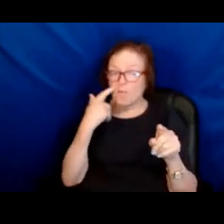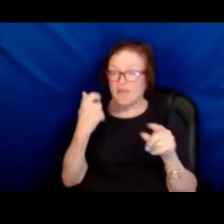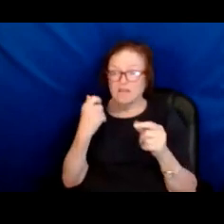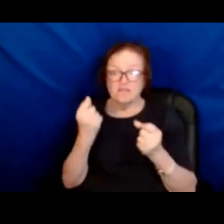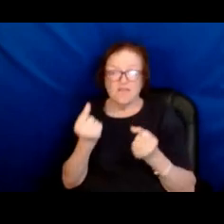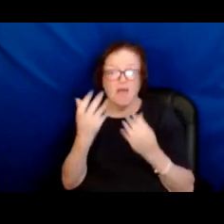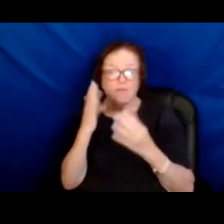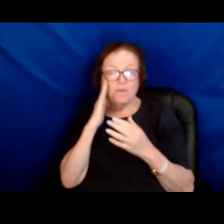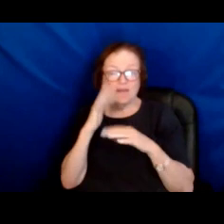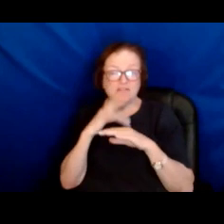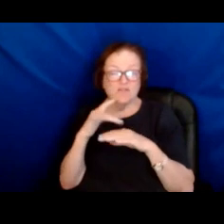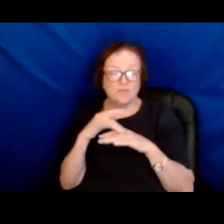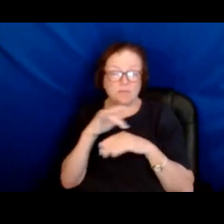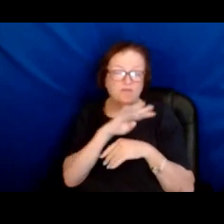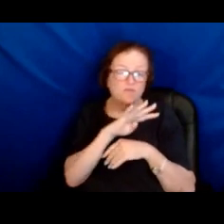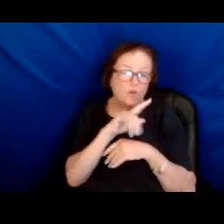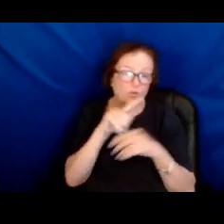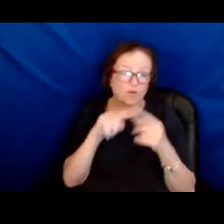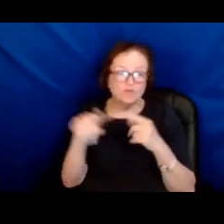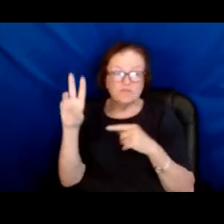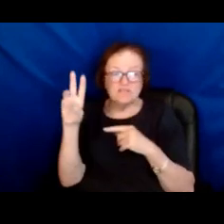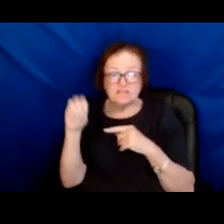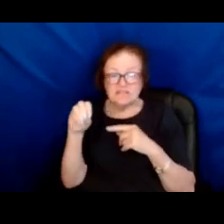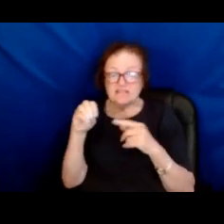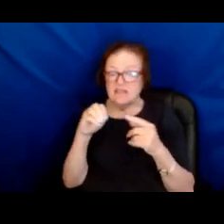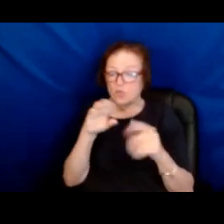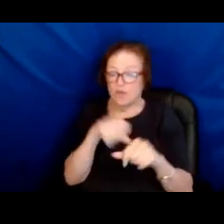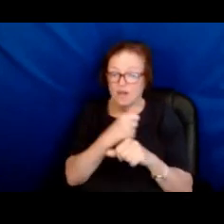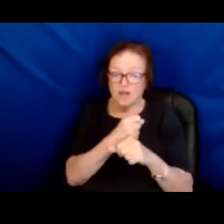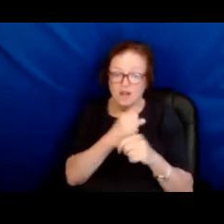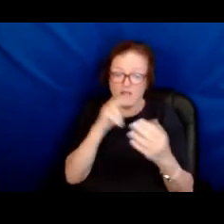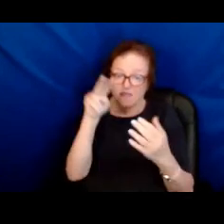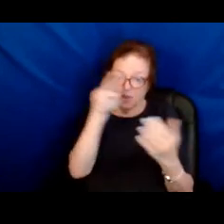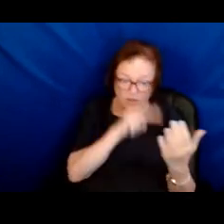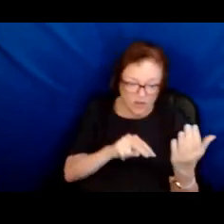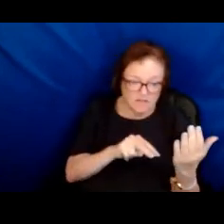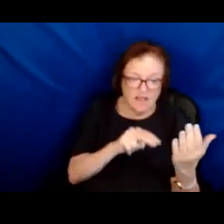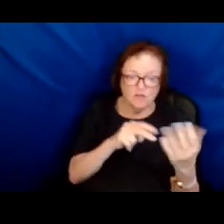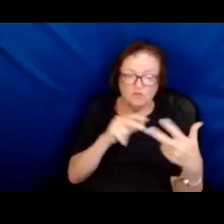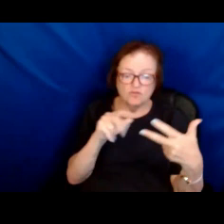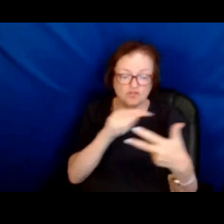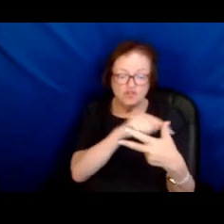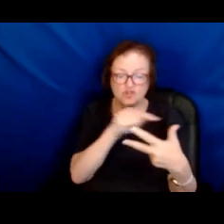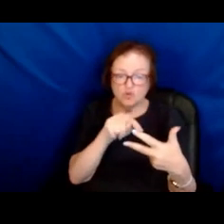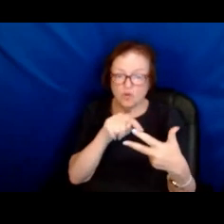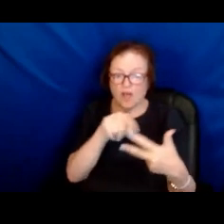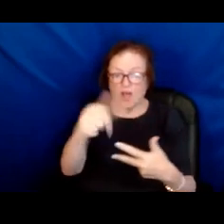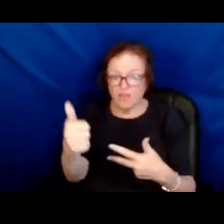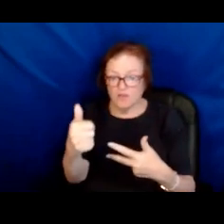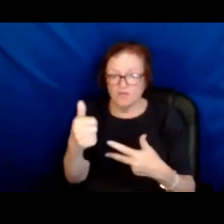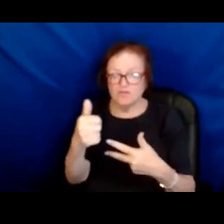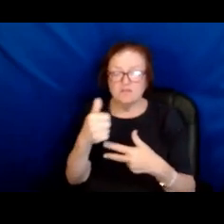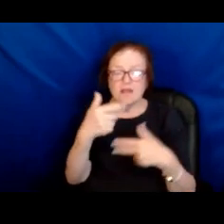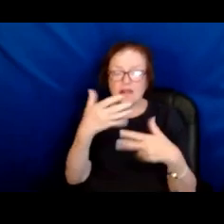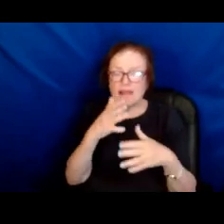60. And we can go to different tabs and we can lock down two of the different parameters and allow another one of them to vary.